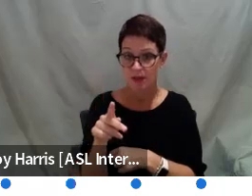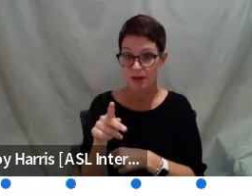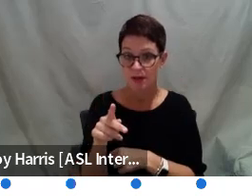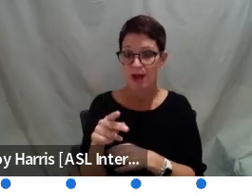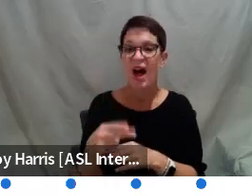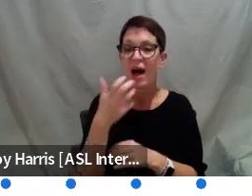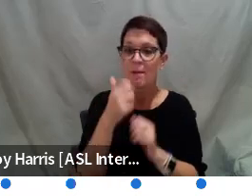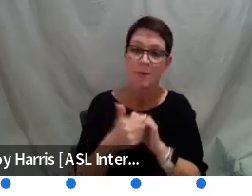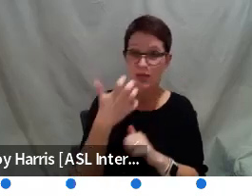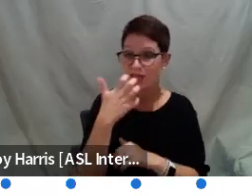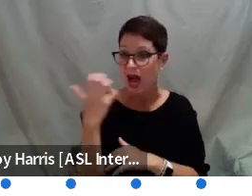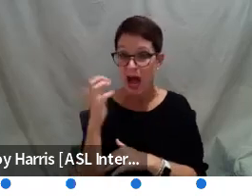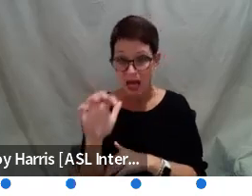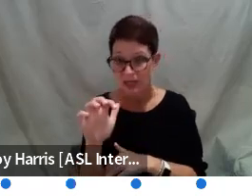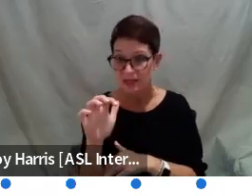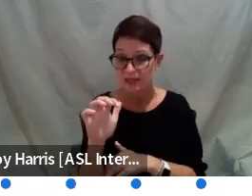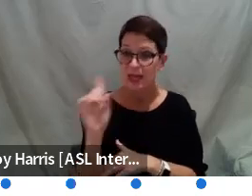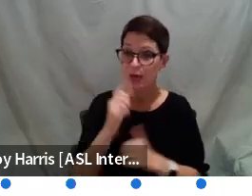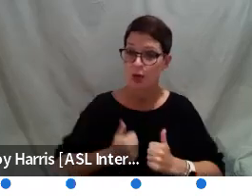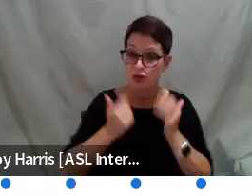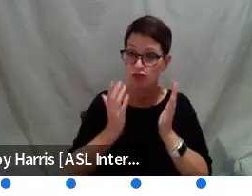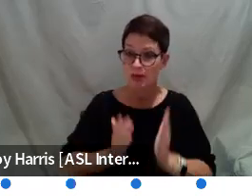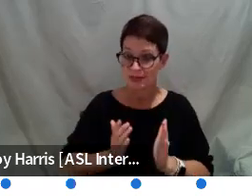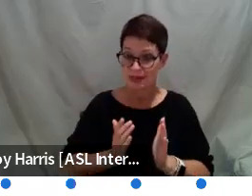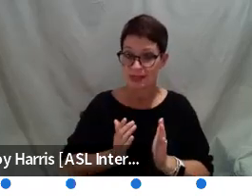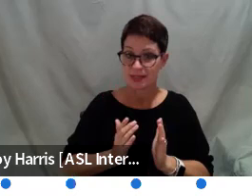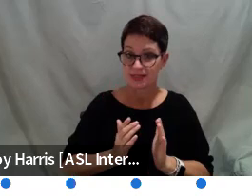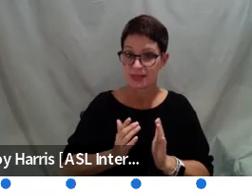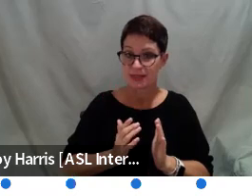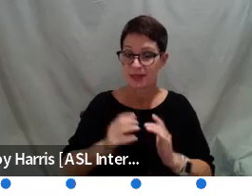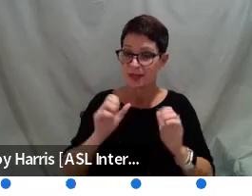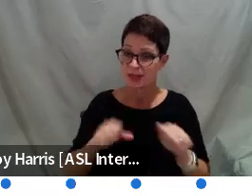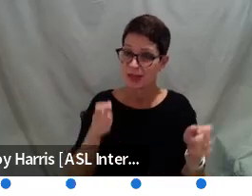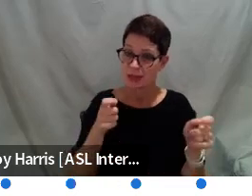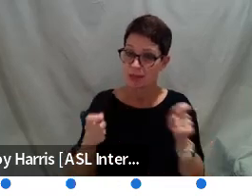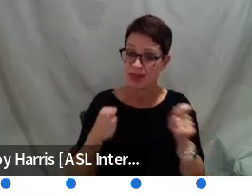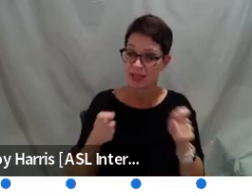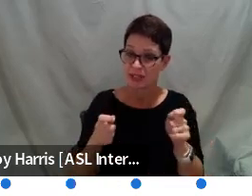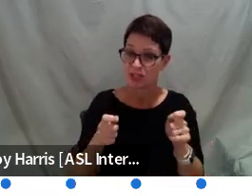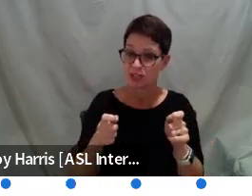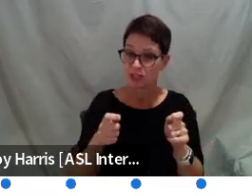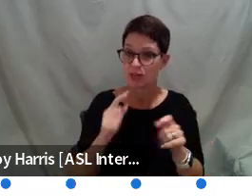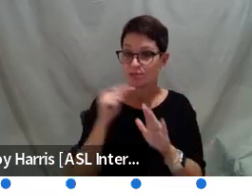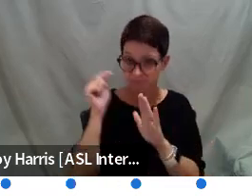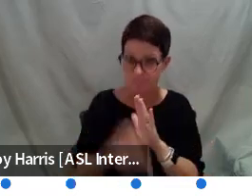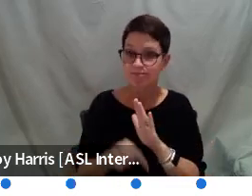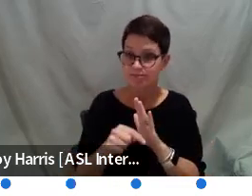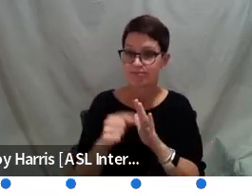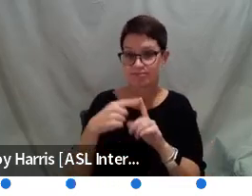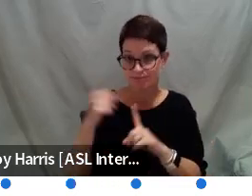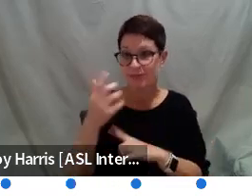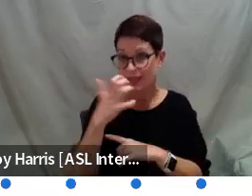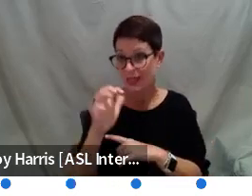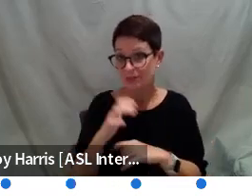the hottest and where residents may be able to manage extreme heat.